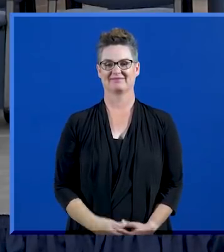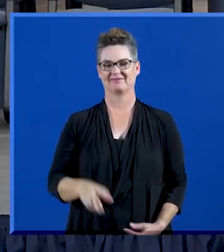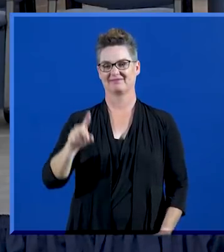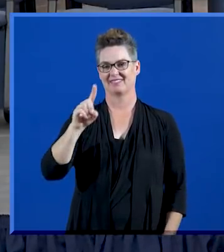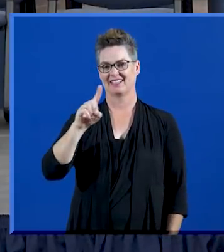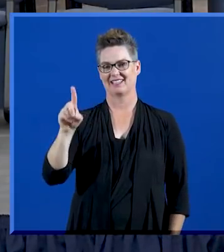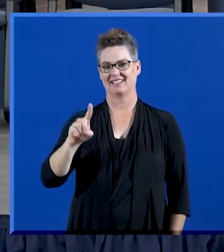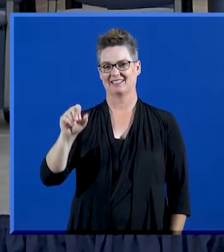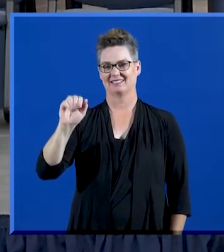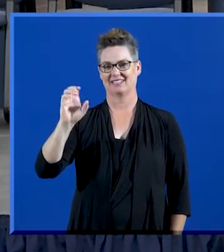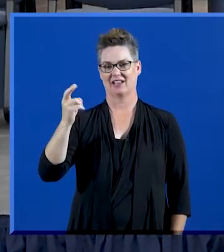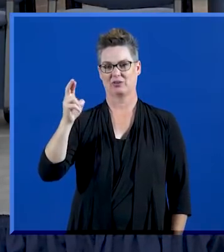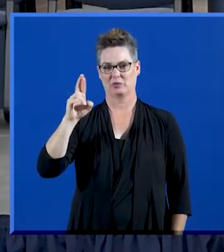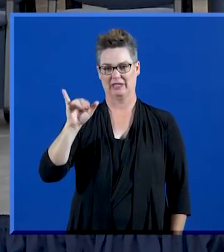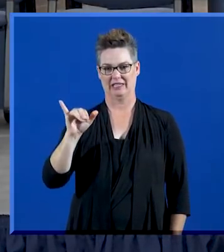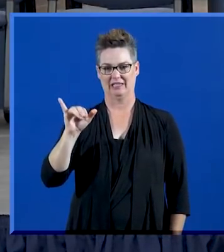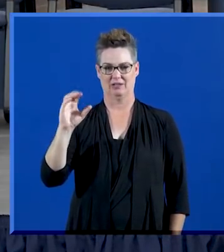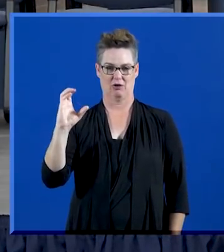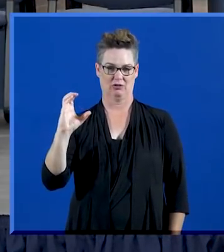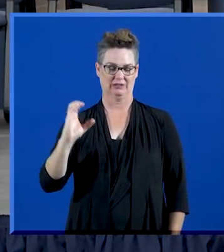Zachary Carlson.